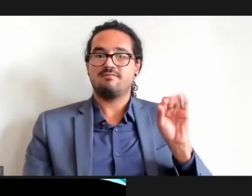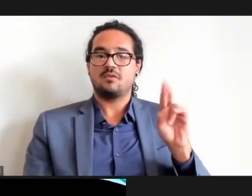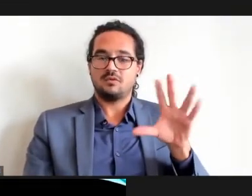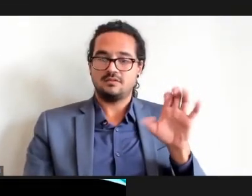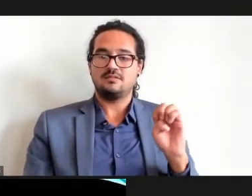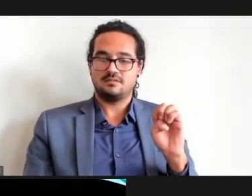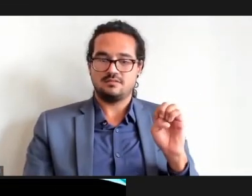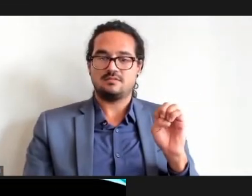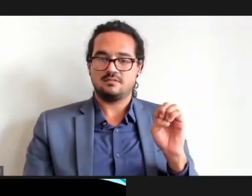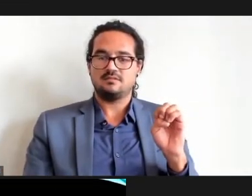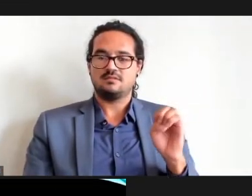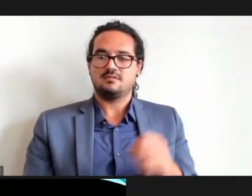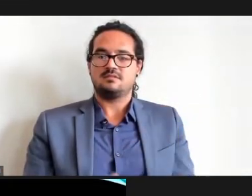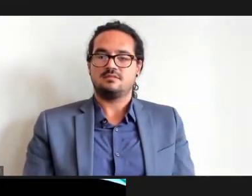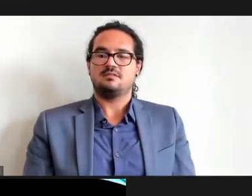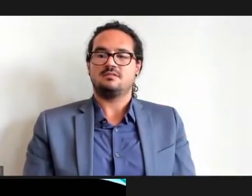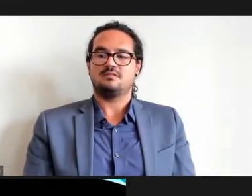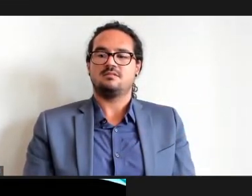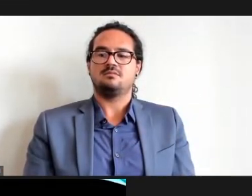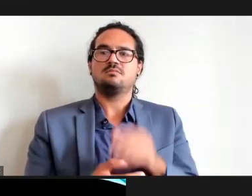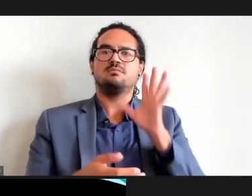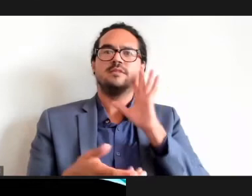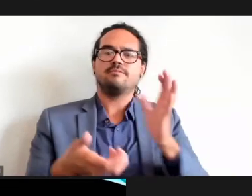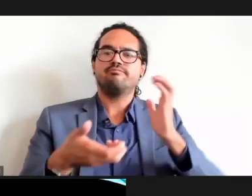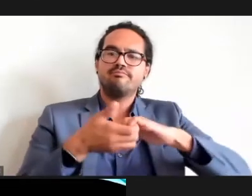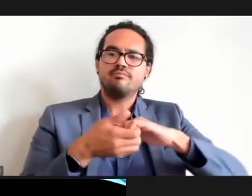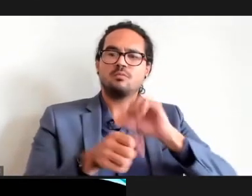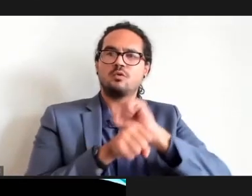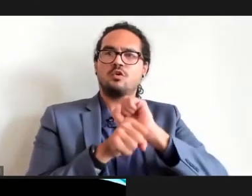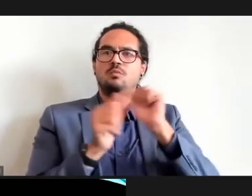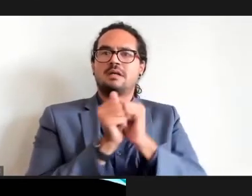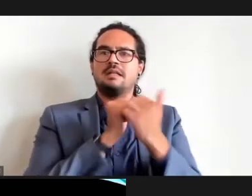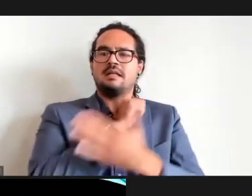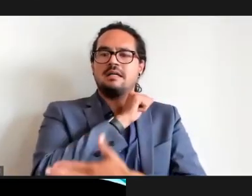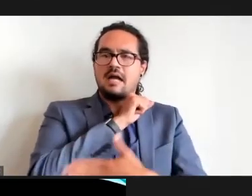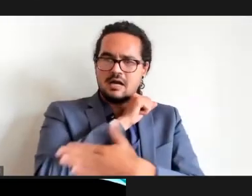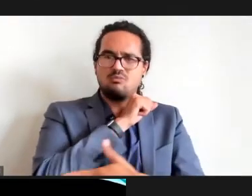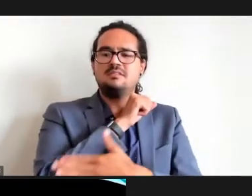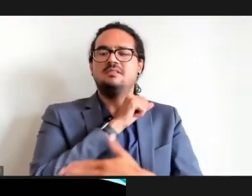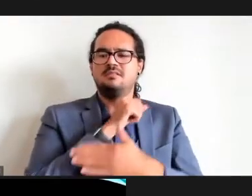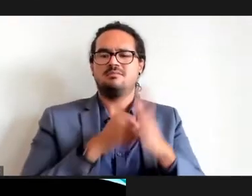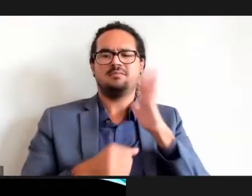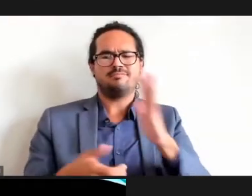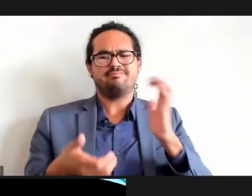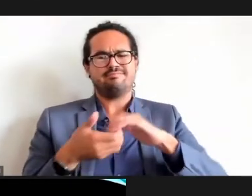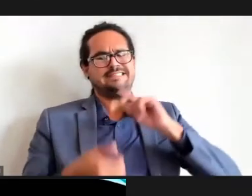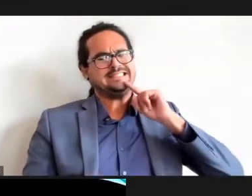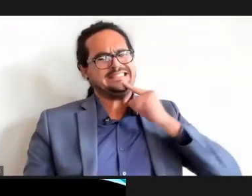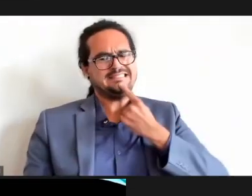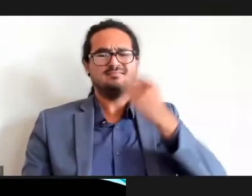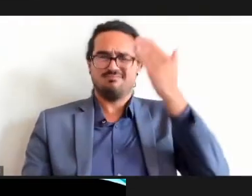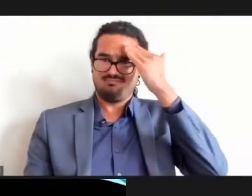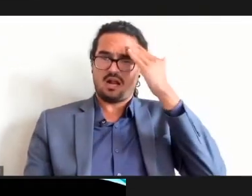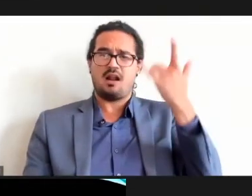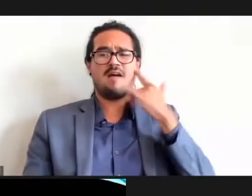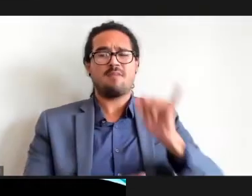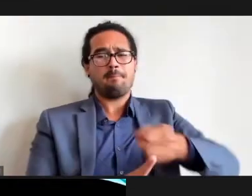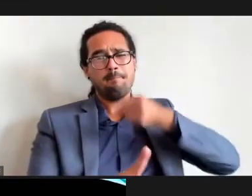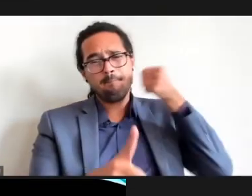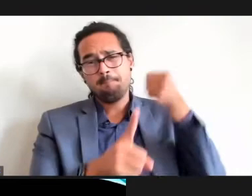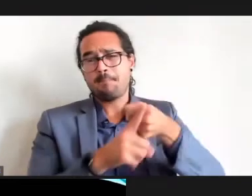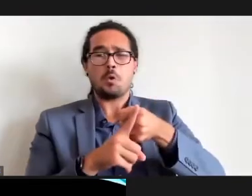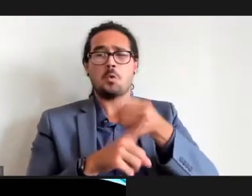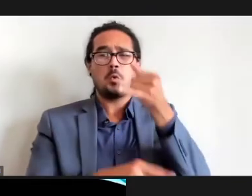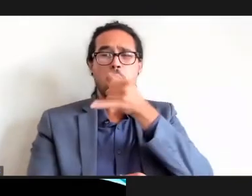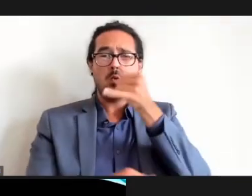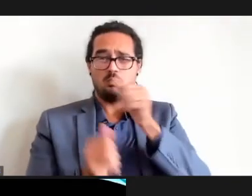very seriously. And we know how California's been affected by COVID. So we'll continue to do the things that have